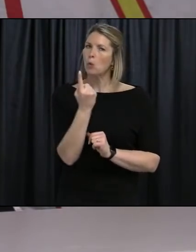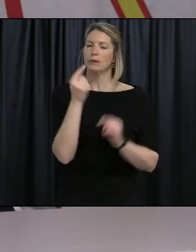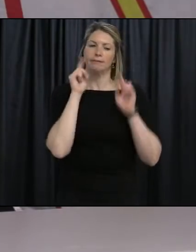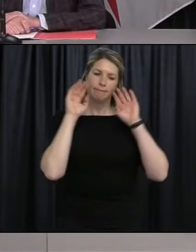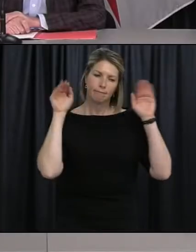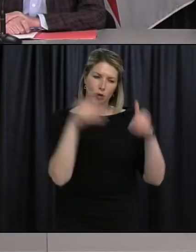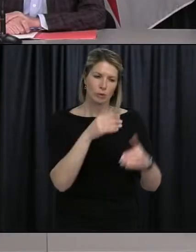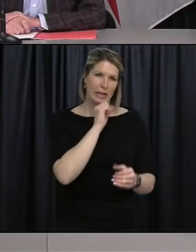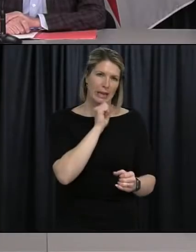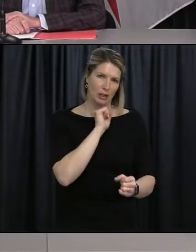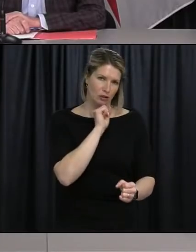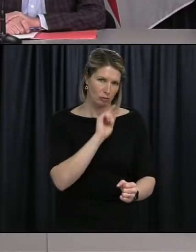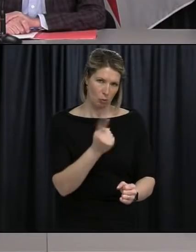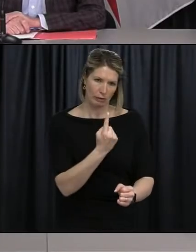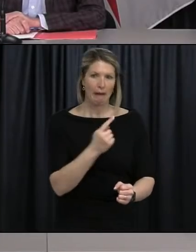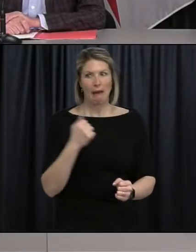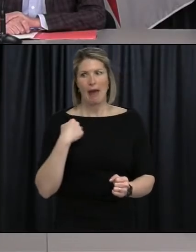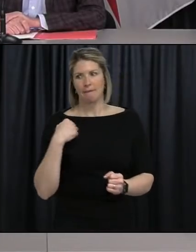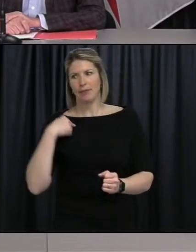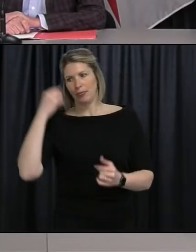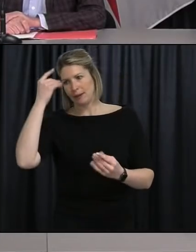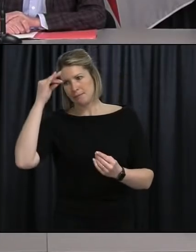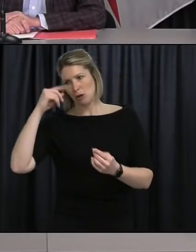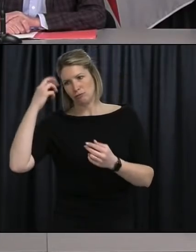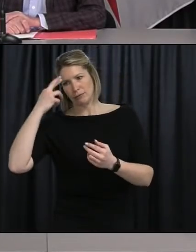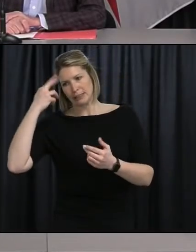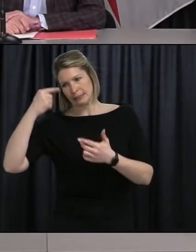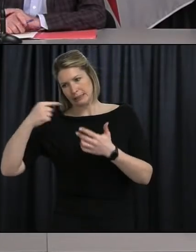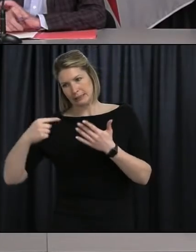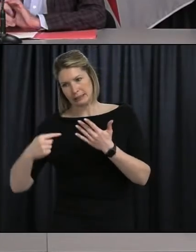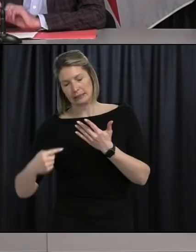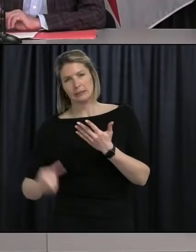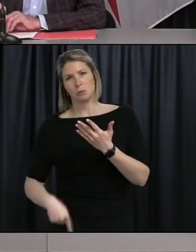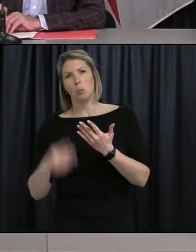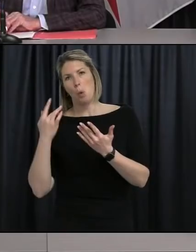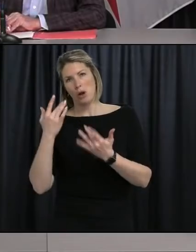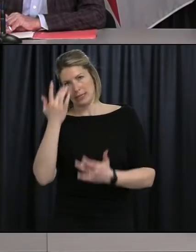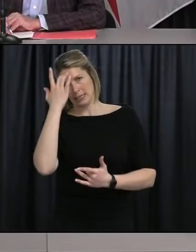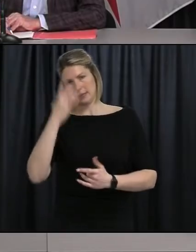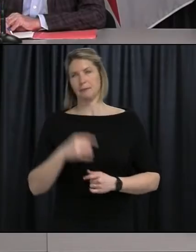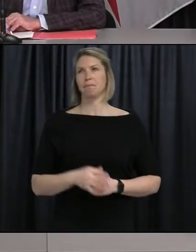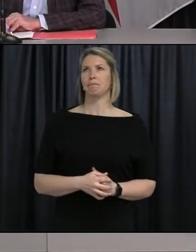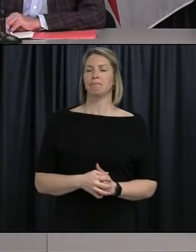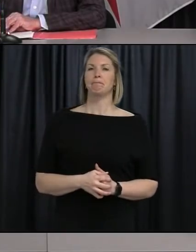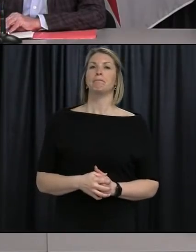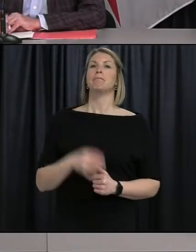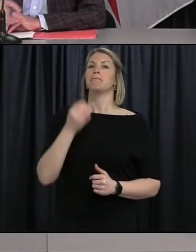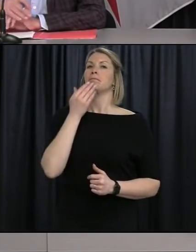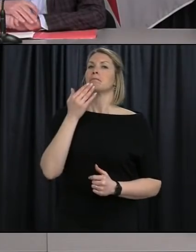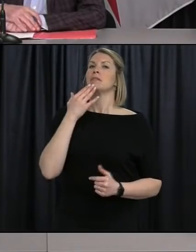Thank you. Our next questions are from Richard Duggan with VOCM. Please go ahead.